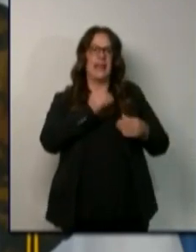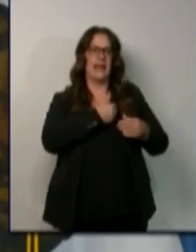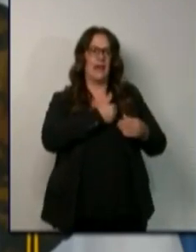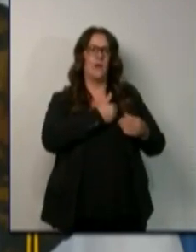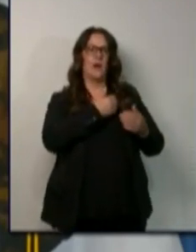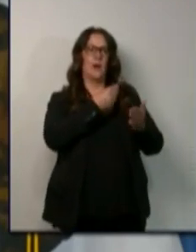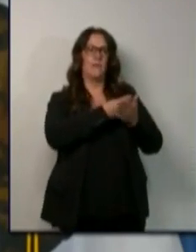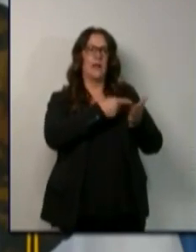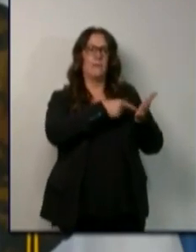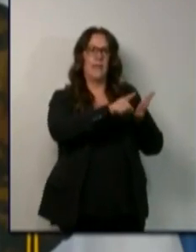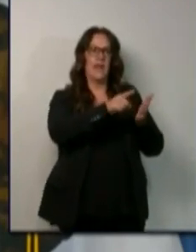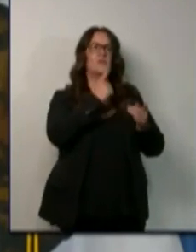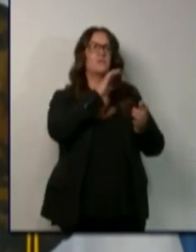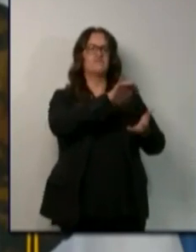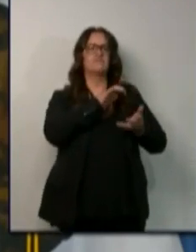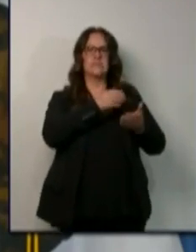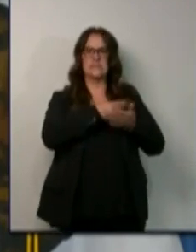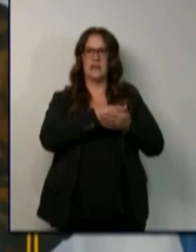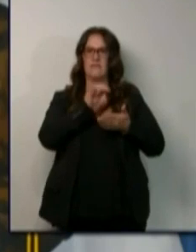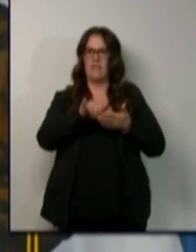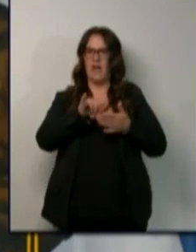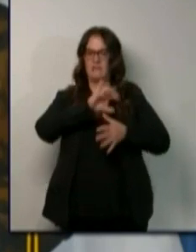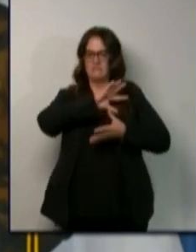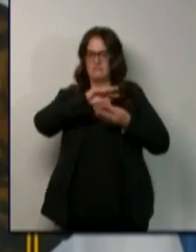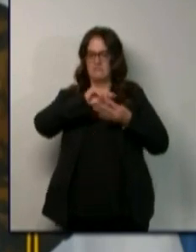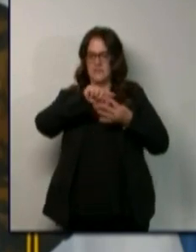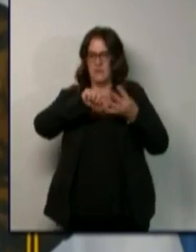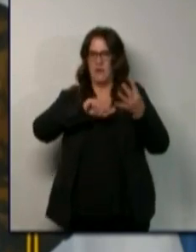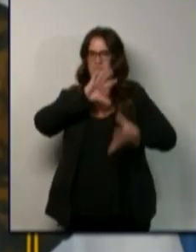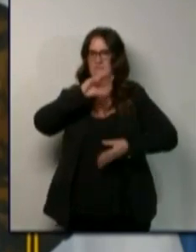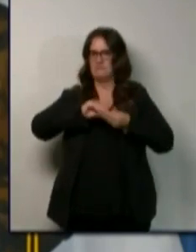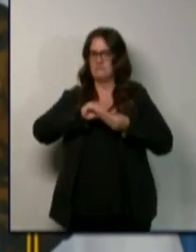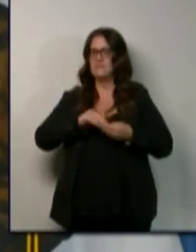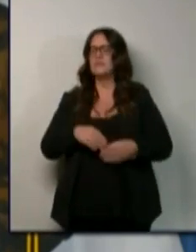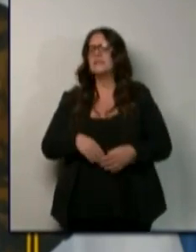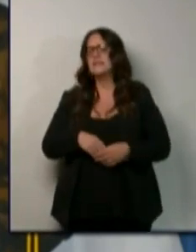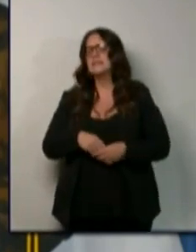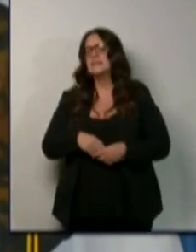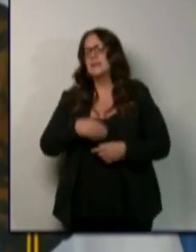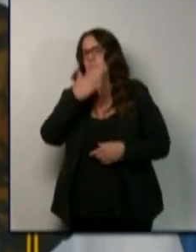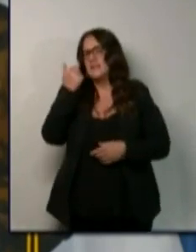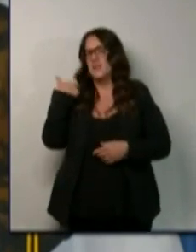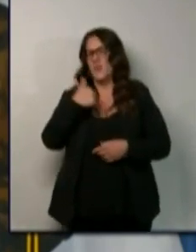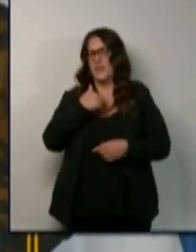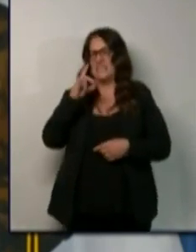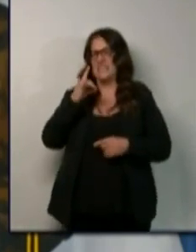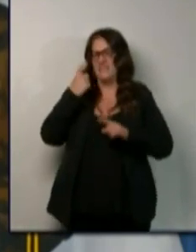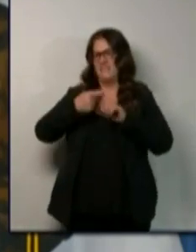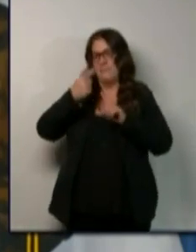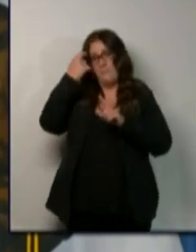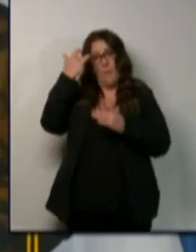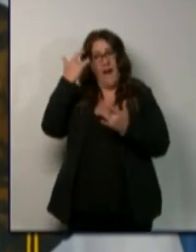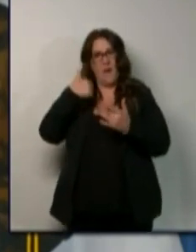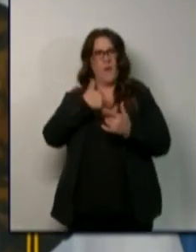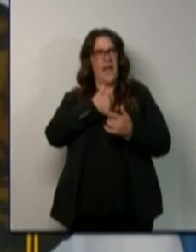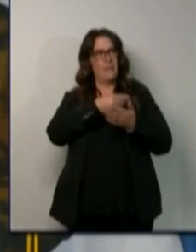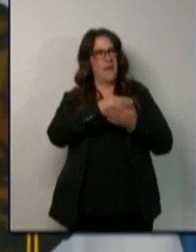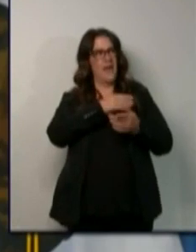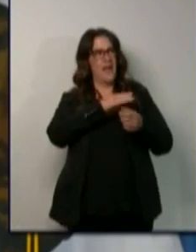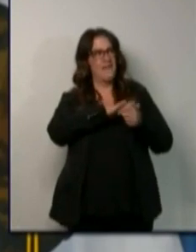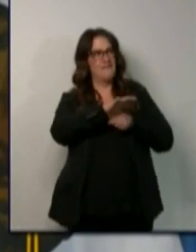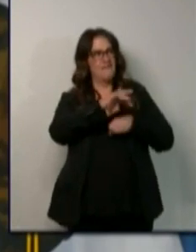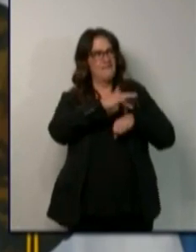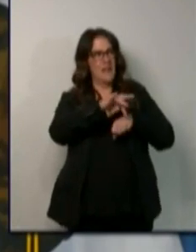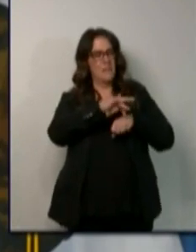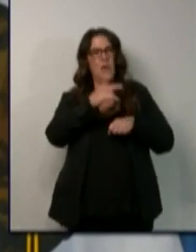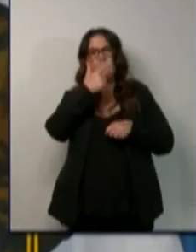known and well described in the past here in the state of California. Again, afforded because we had cleaned a lot of that up in the past. That leaves